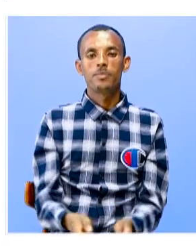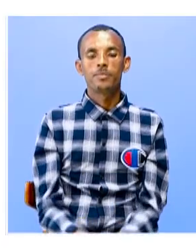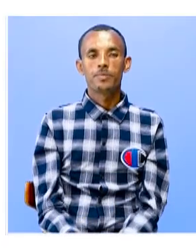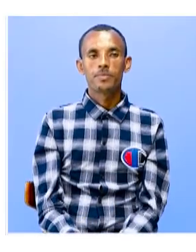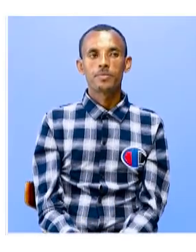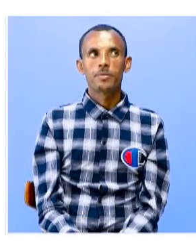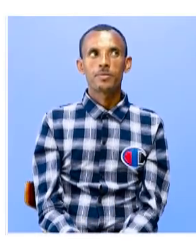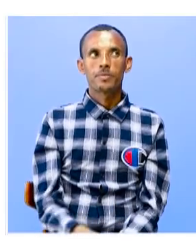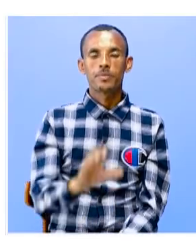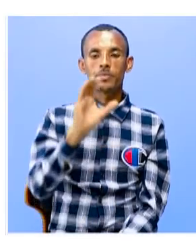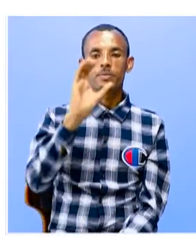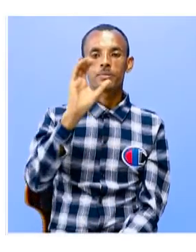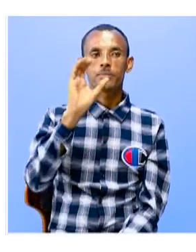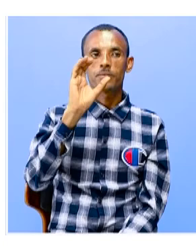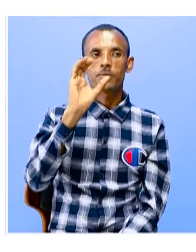See,